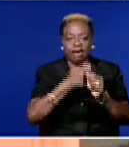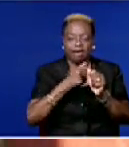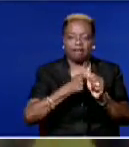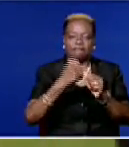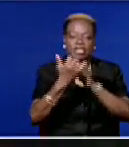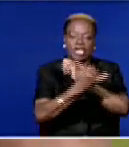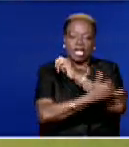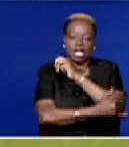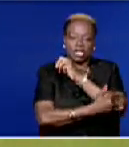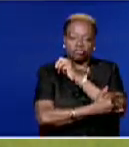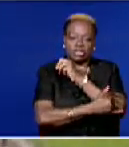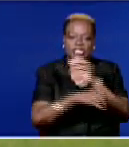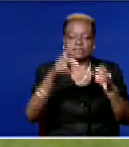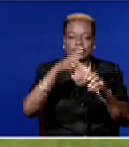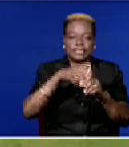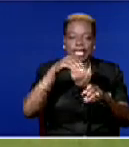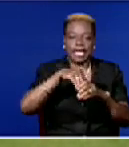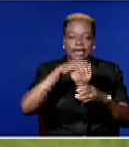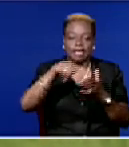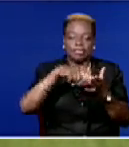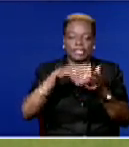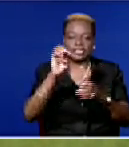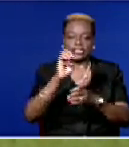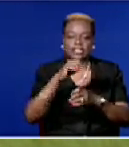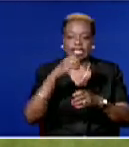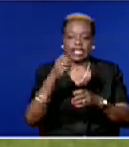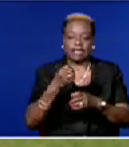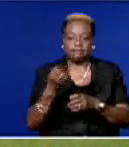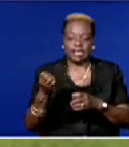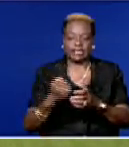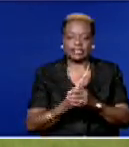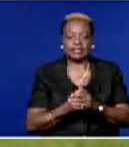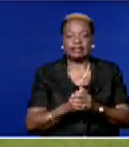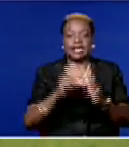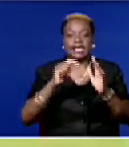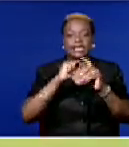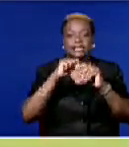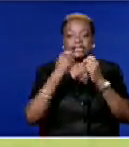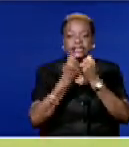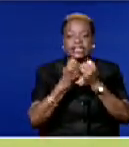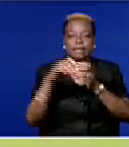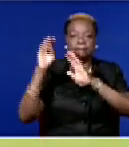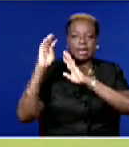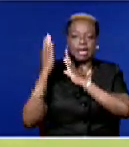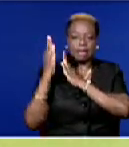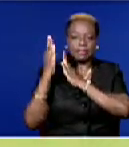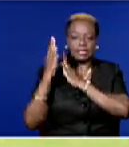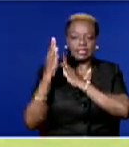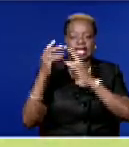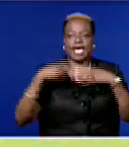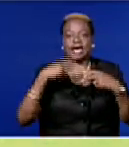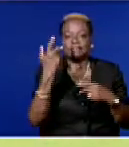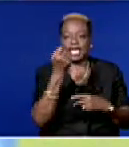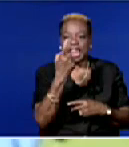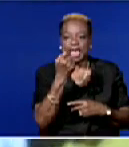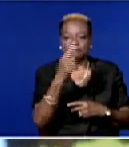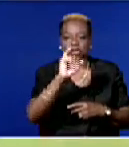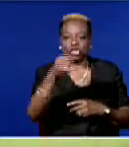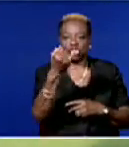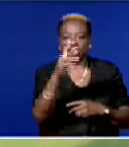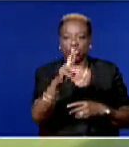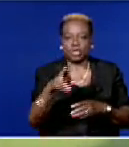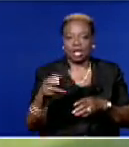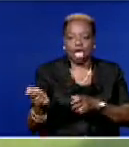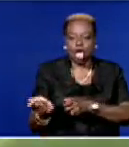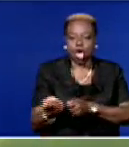as for how the team representing the 242 will look. Team Bahamas is comprised this year of 11 junior